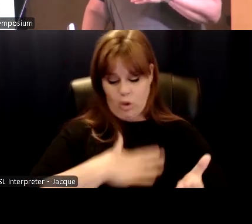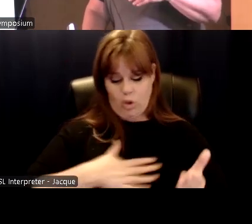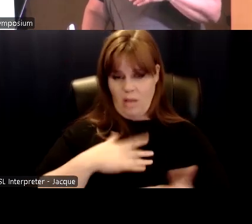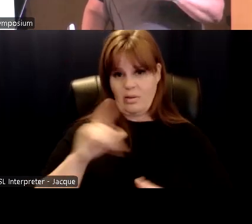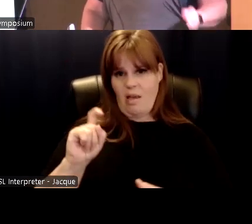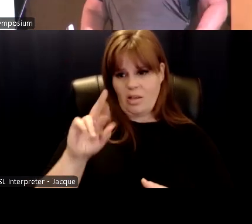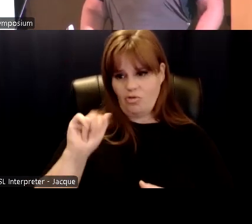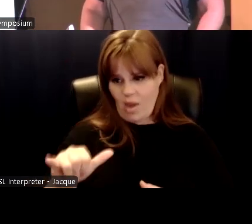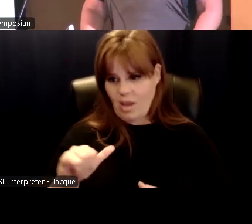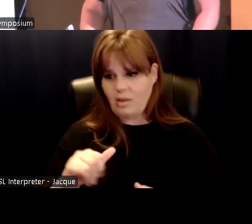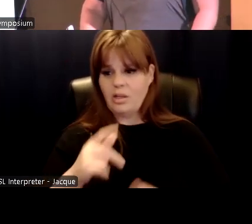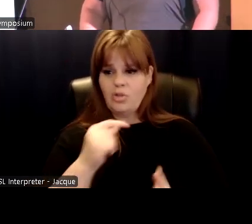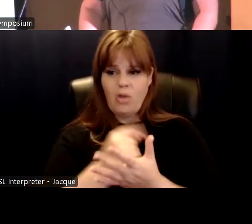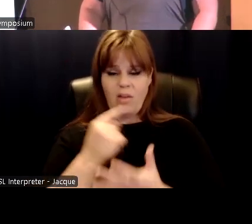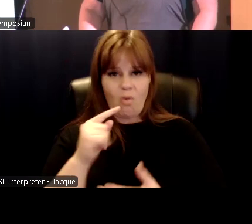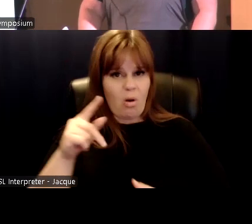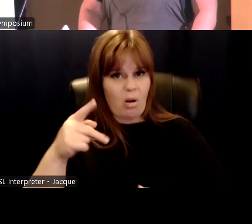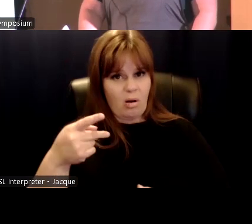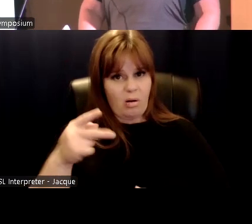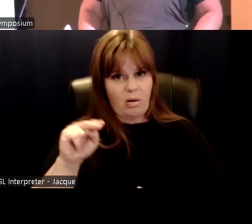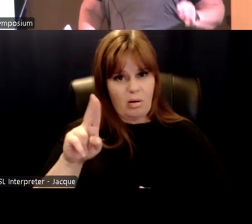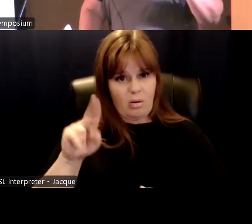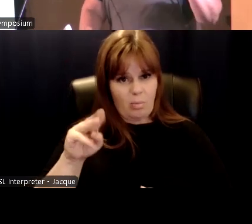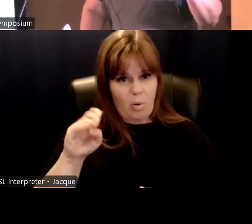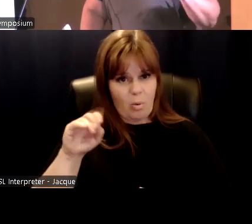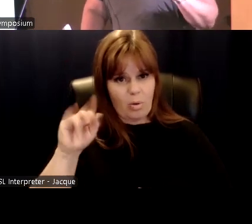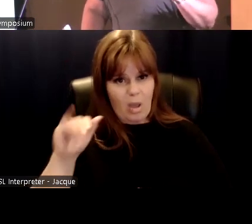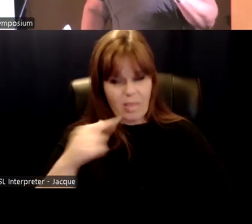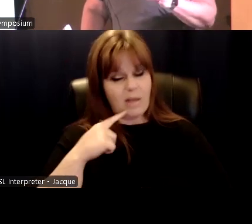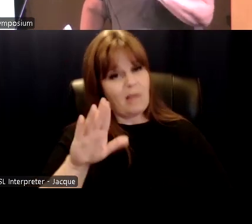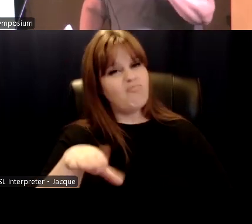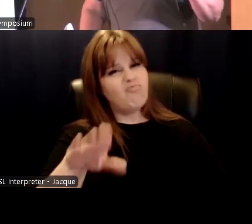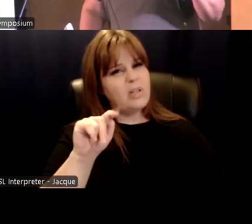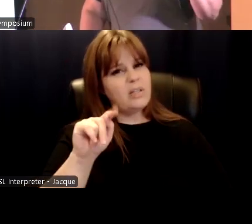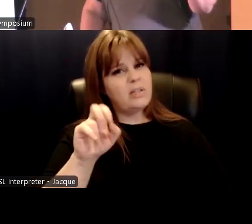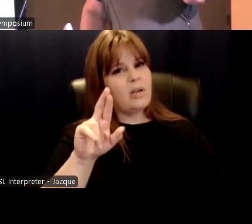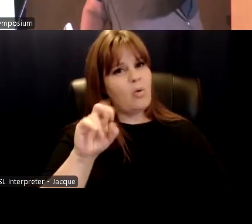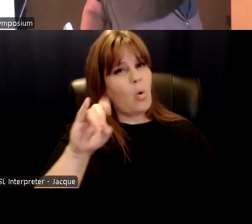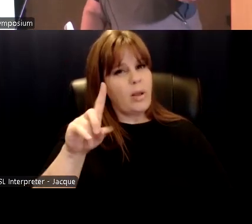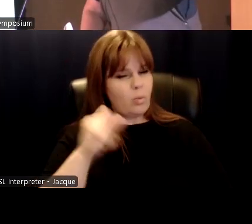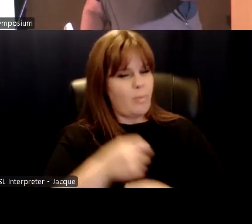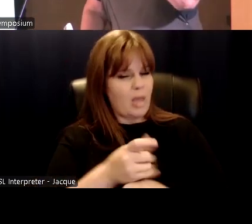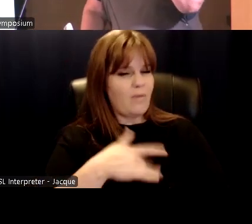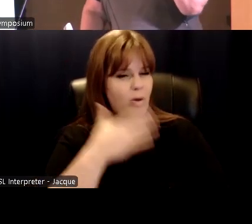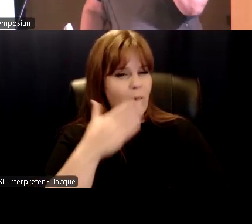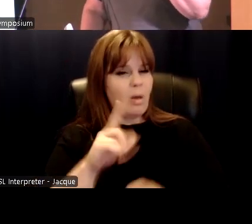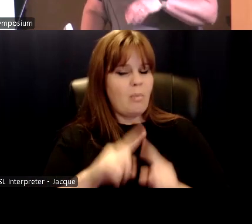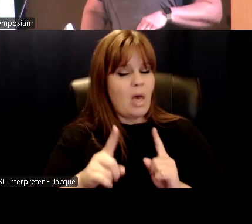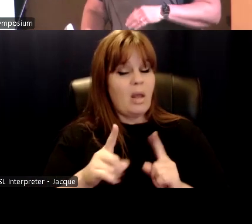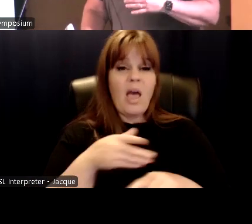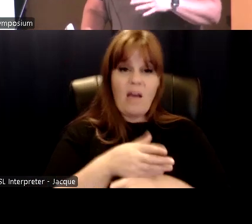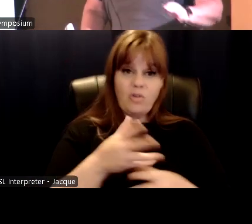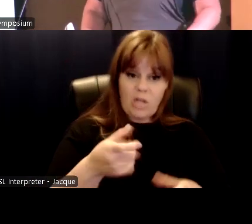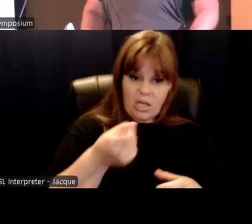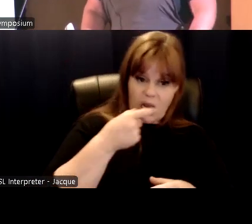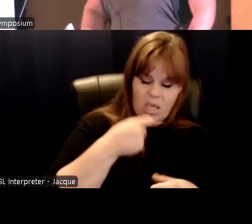for pneumonia, and was given steroids. And they said, these steroids are gonna make you feel good, but you might feel a little crummy after you're done with them.